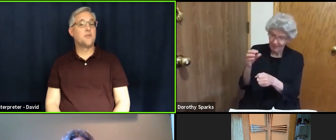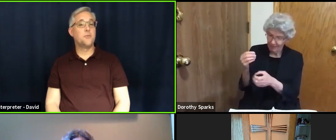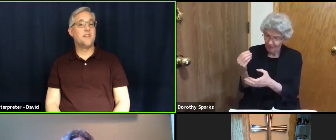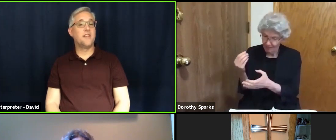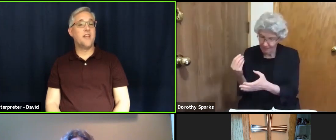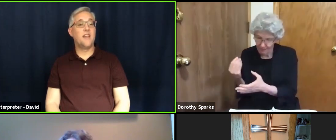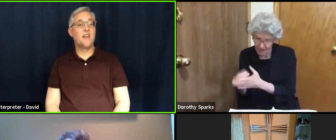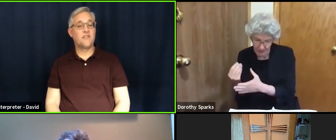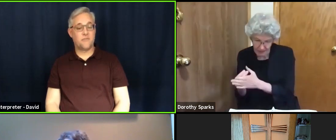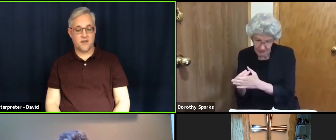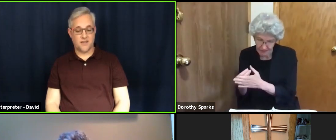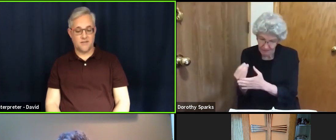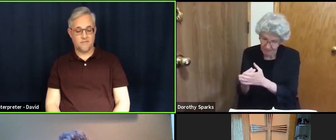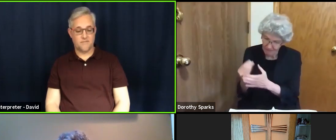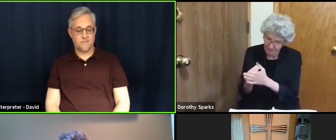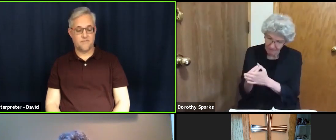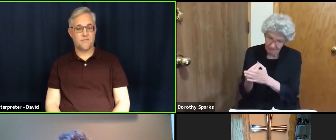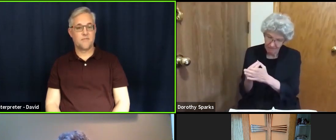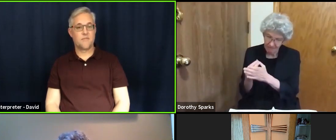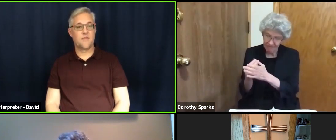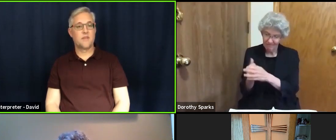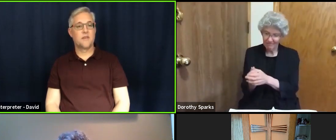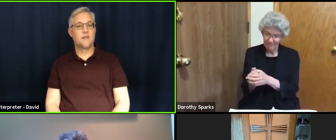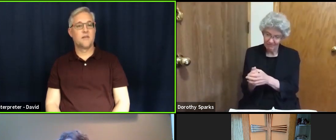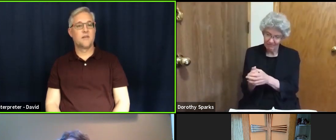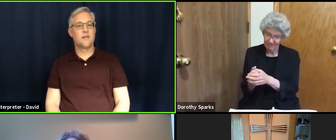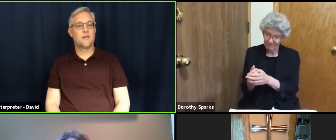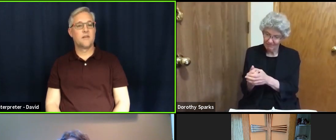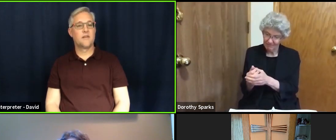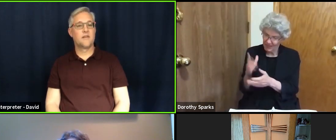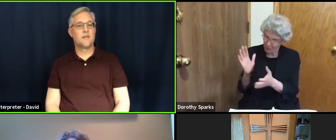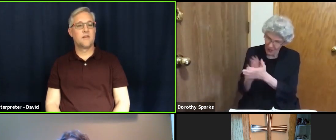Transform it to be enough money,